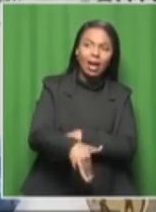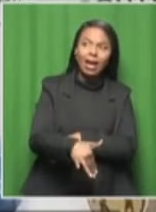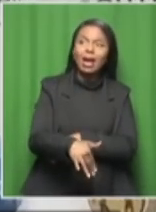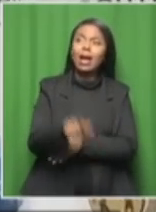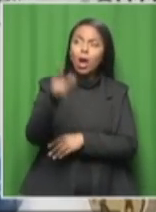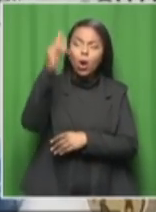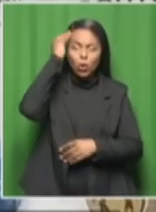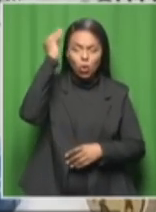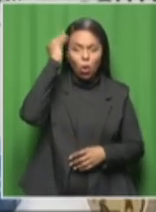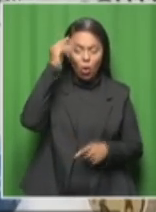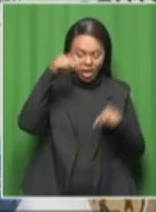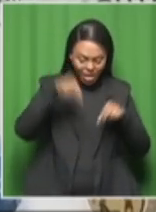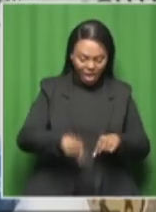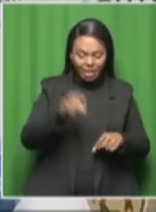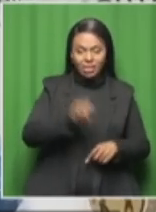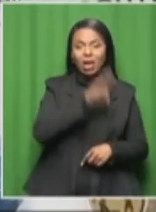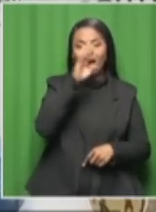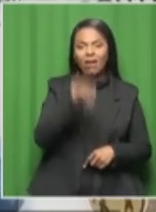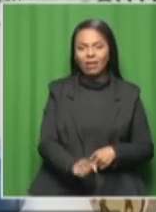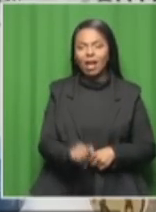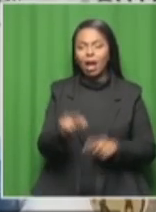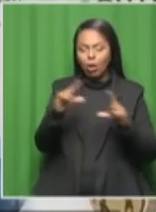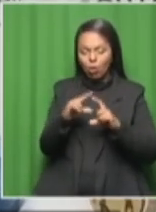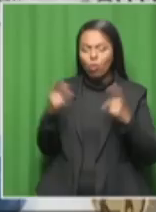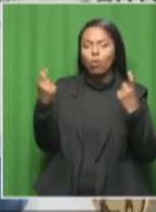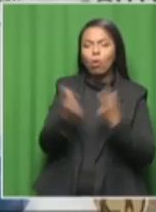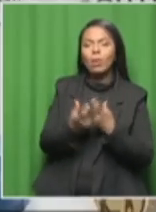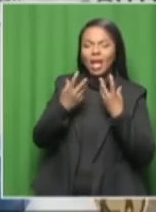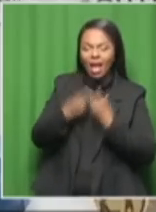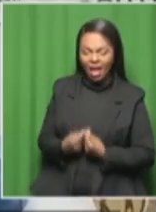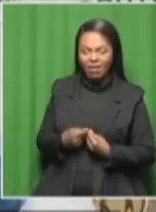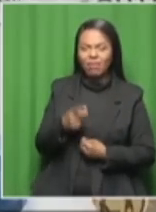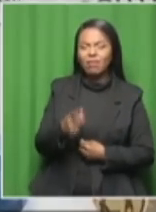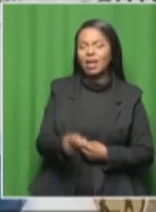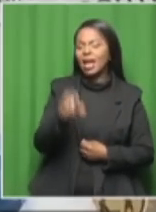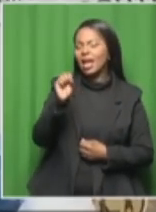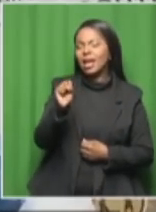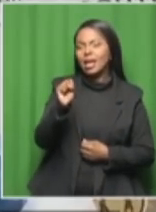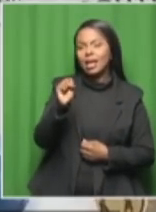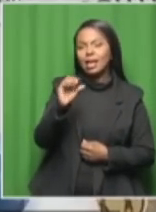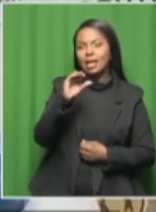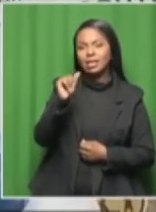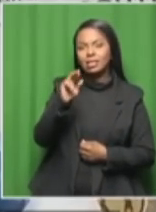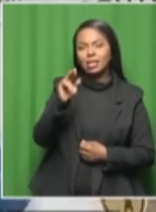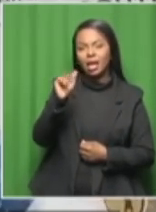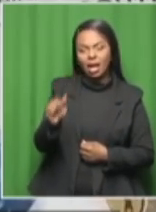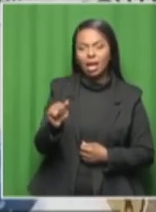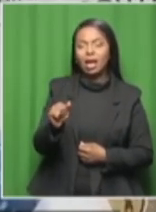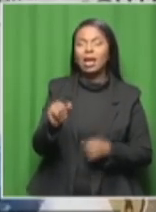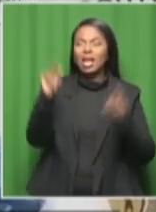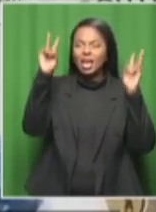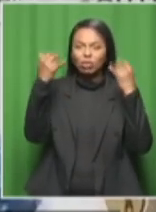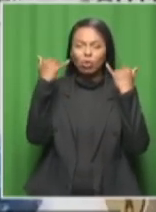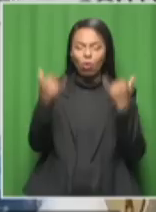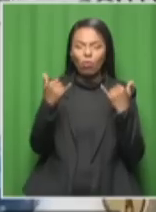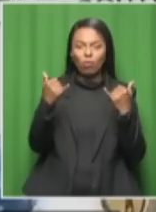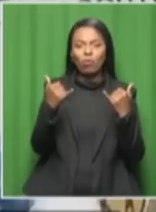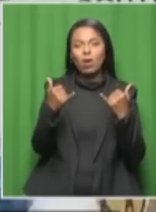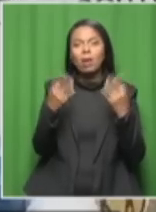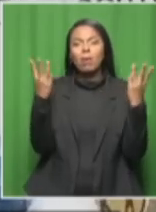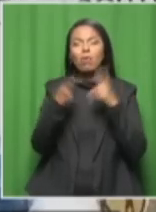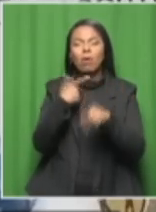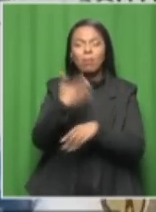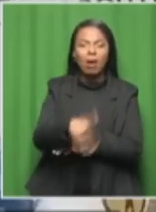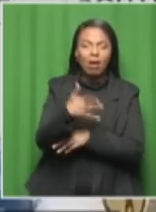have a committee, which is a statutory committee called SCRA, Standing Committee on Refugee Affairs. It is